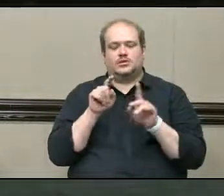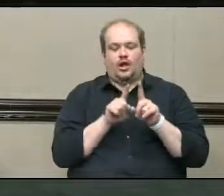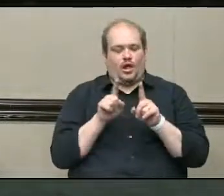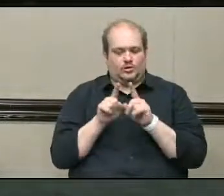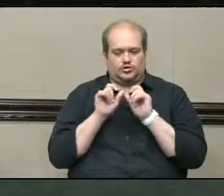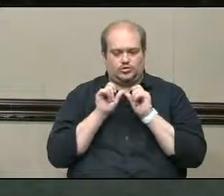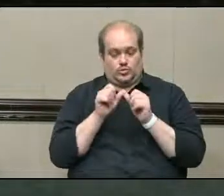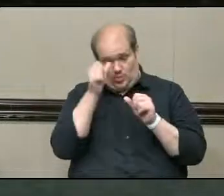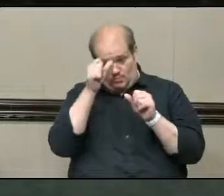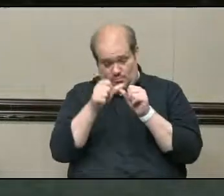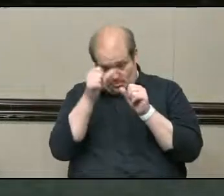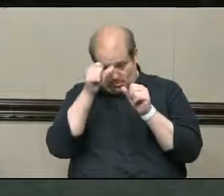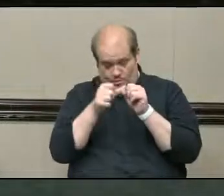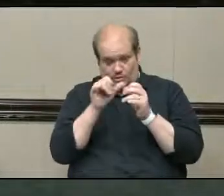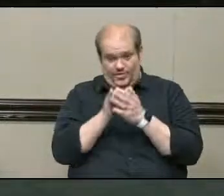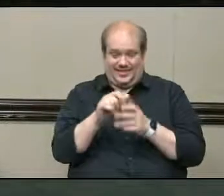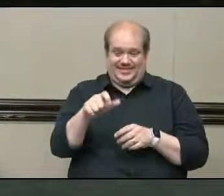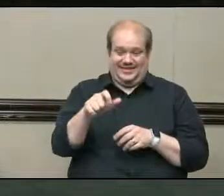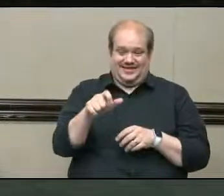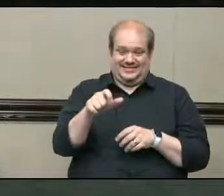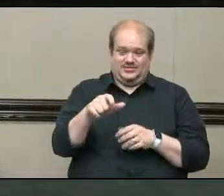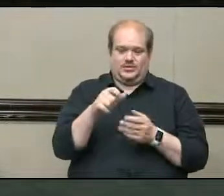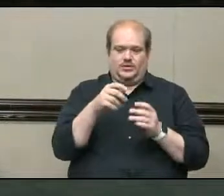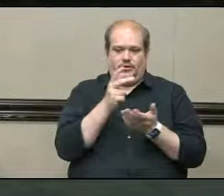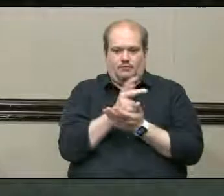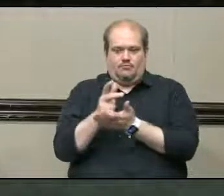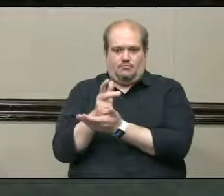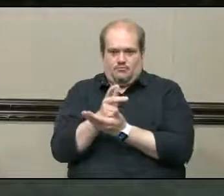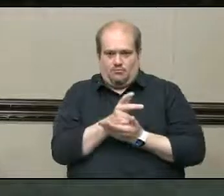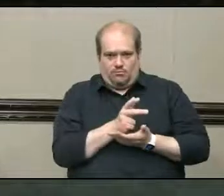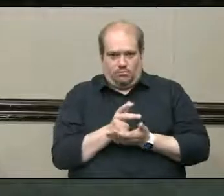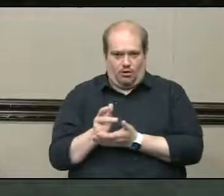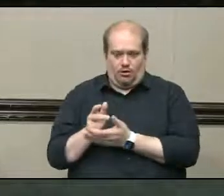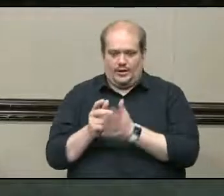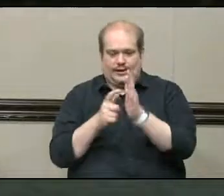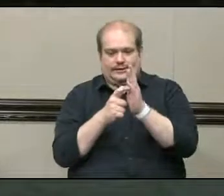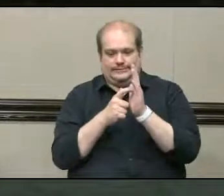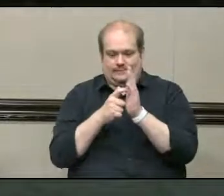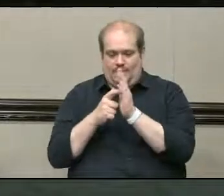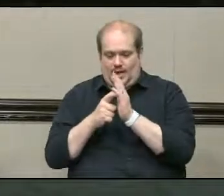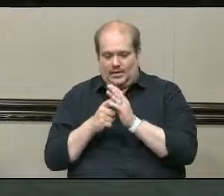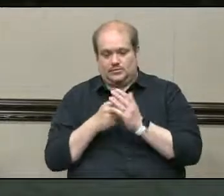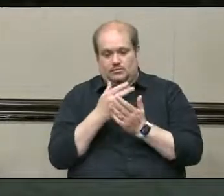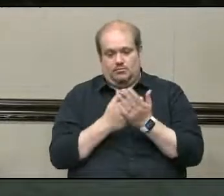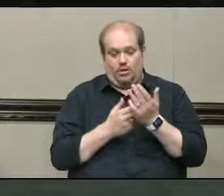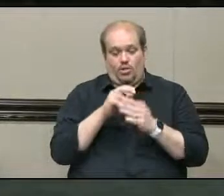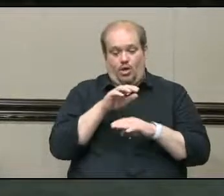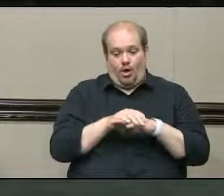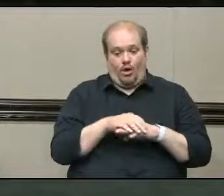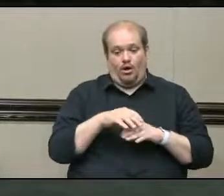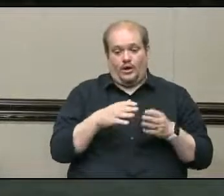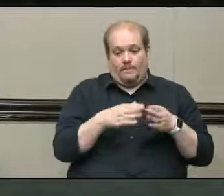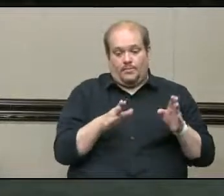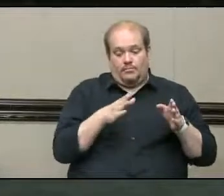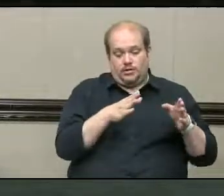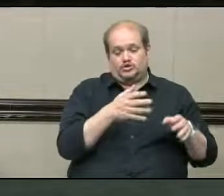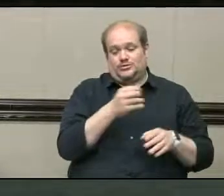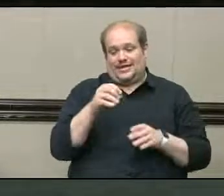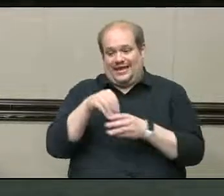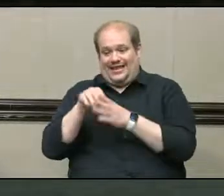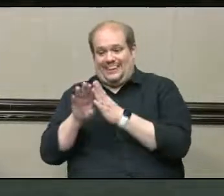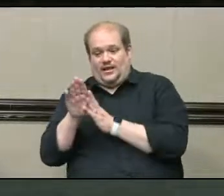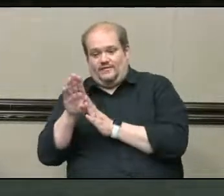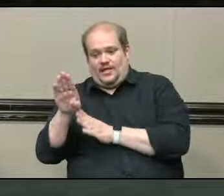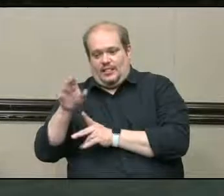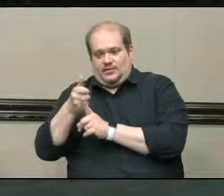also keeping in mind the necessary parking demands both on our public streets and within the development